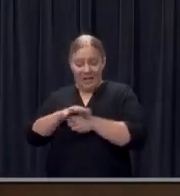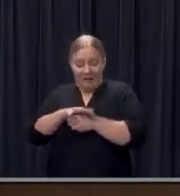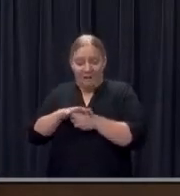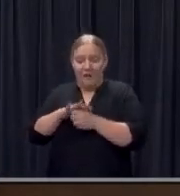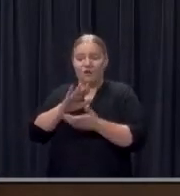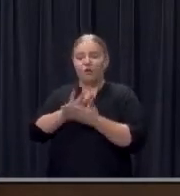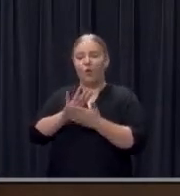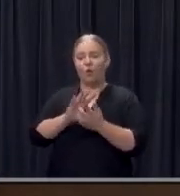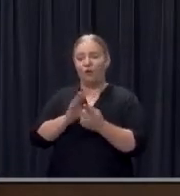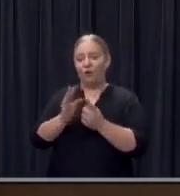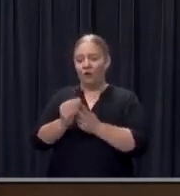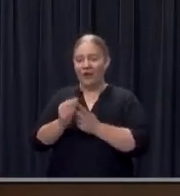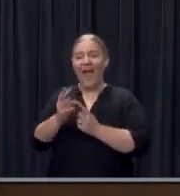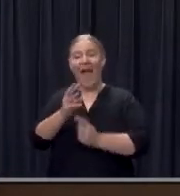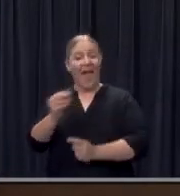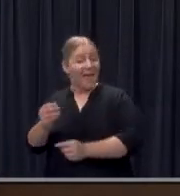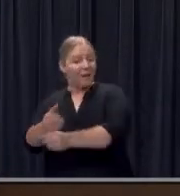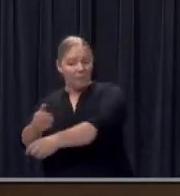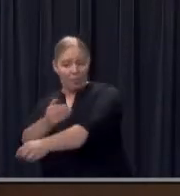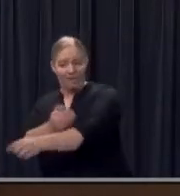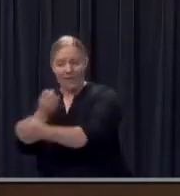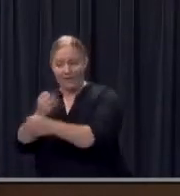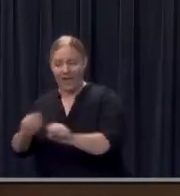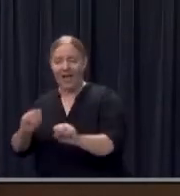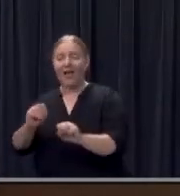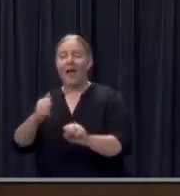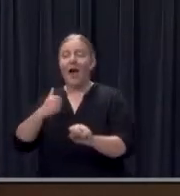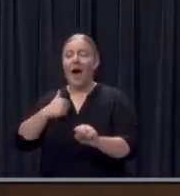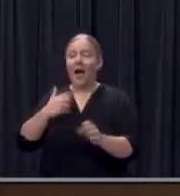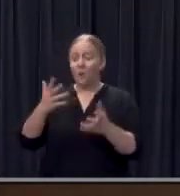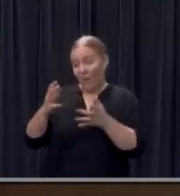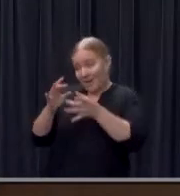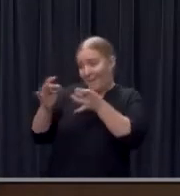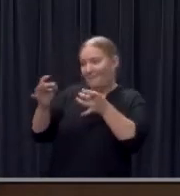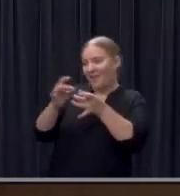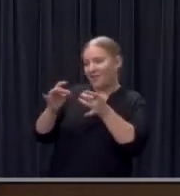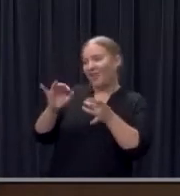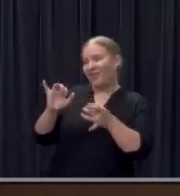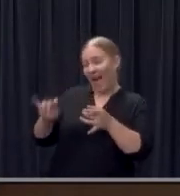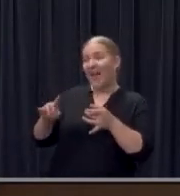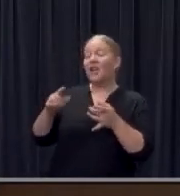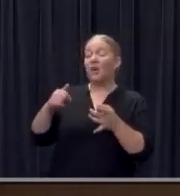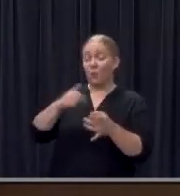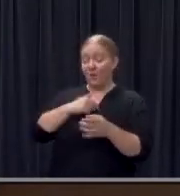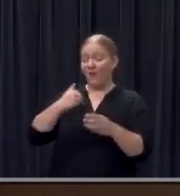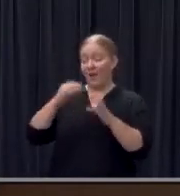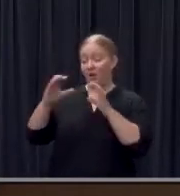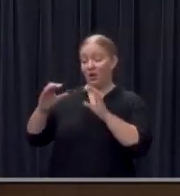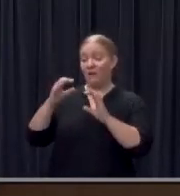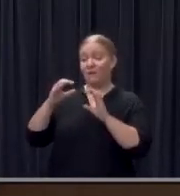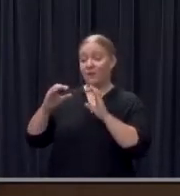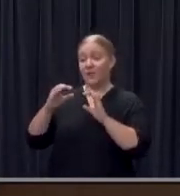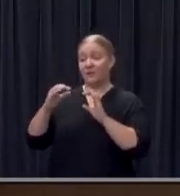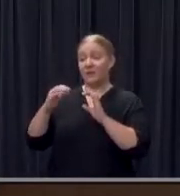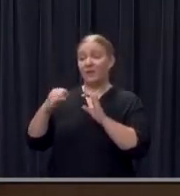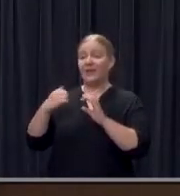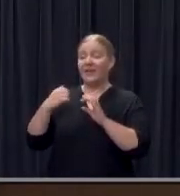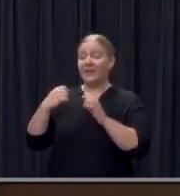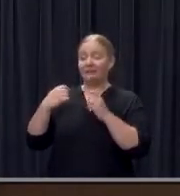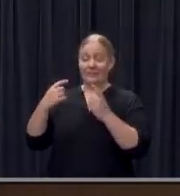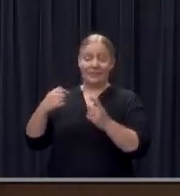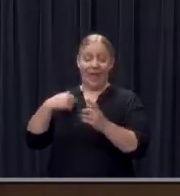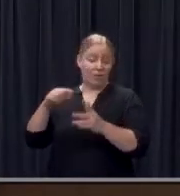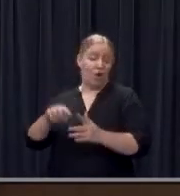while making us safer. And so I would be remiss if I didn't point that out, because, you know, we've had those conversations over as long as I've been